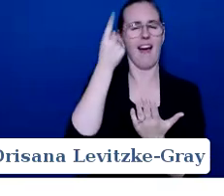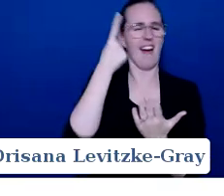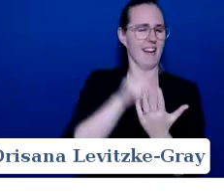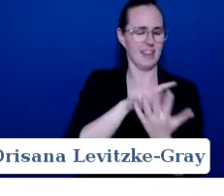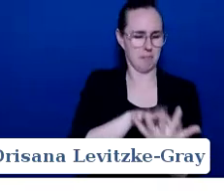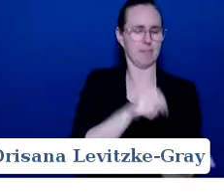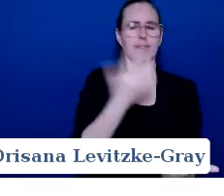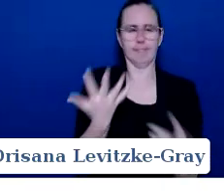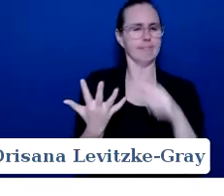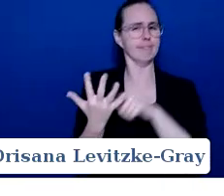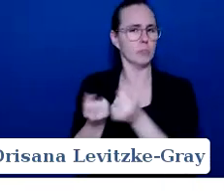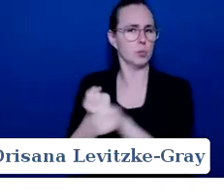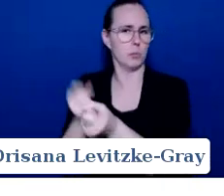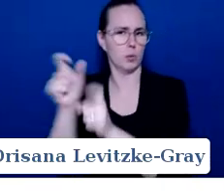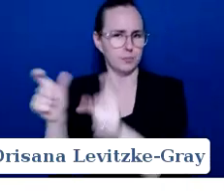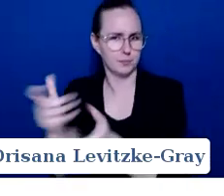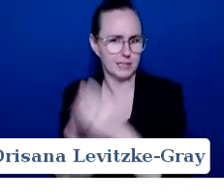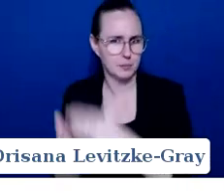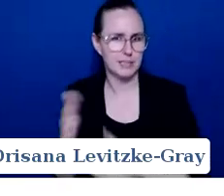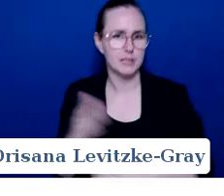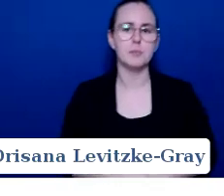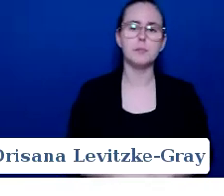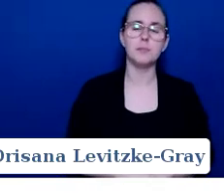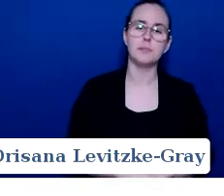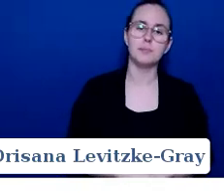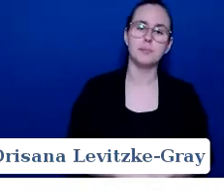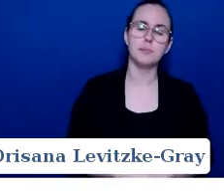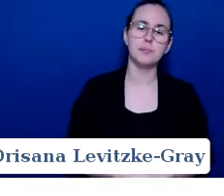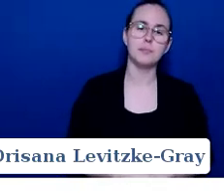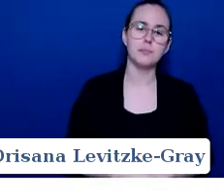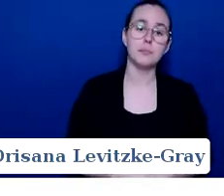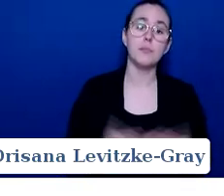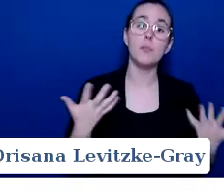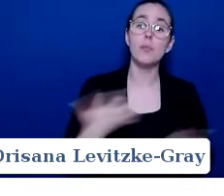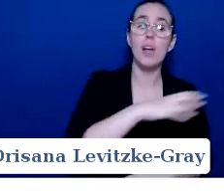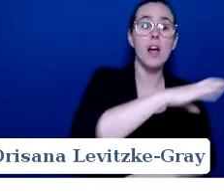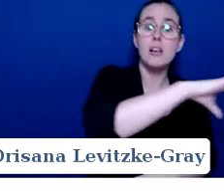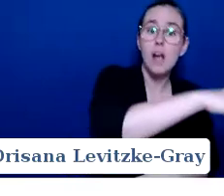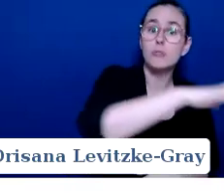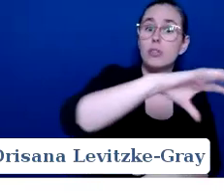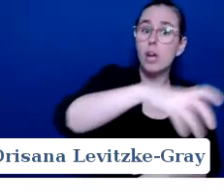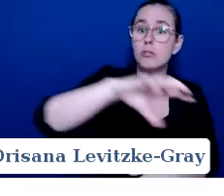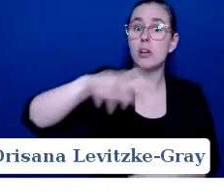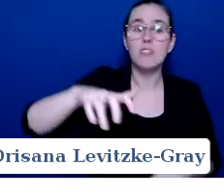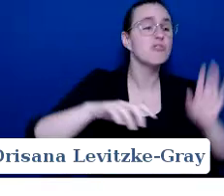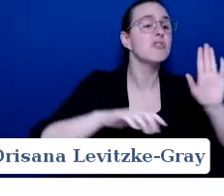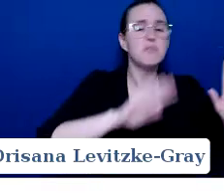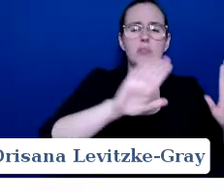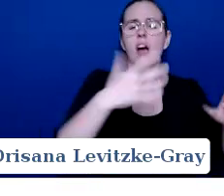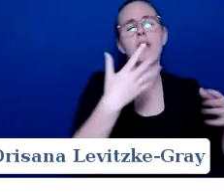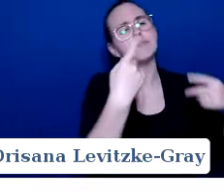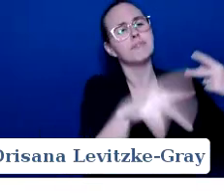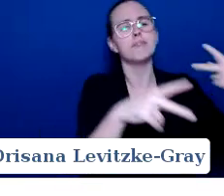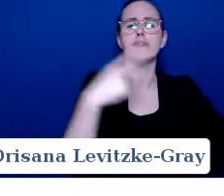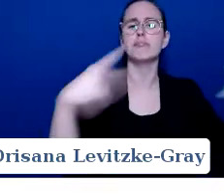individual assessment tools. As we said, the social registry is often based on